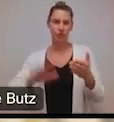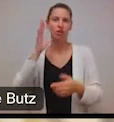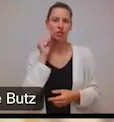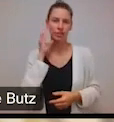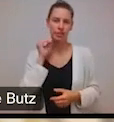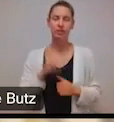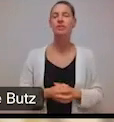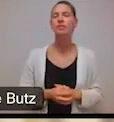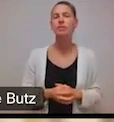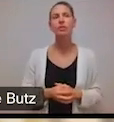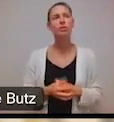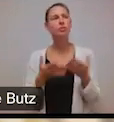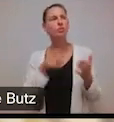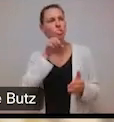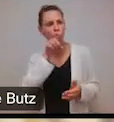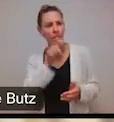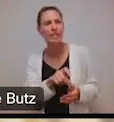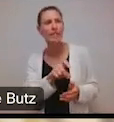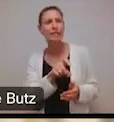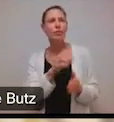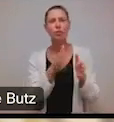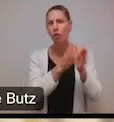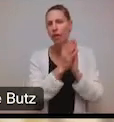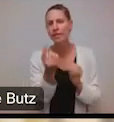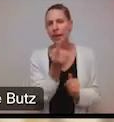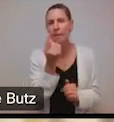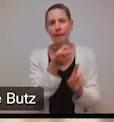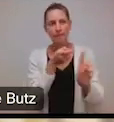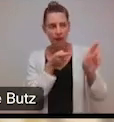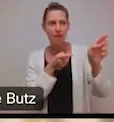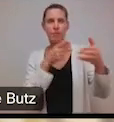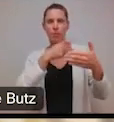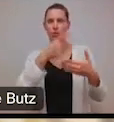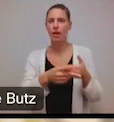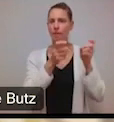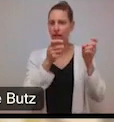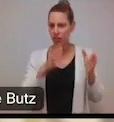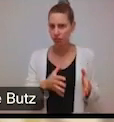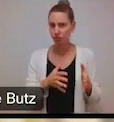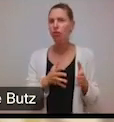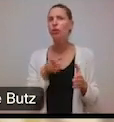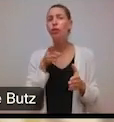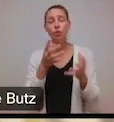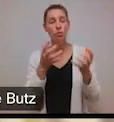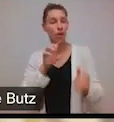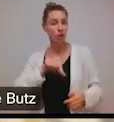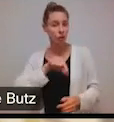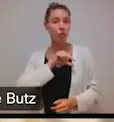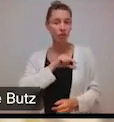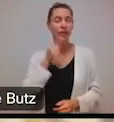need something from your program manager. You really want to be eligible for your co-op. So that's the purpose for your